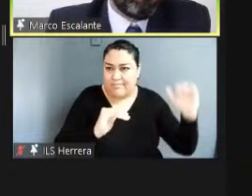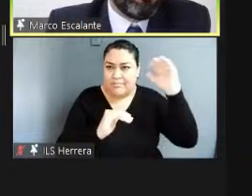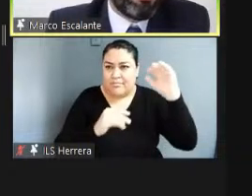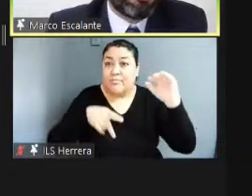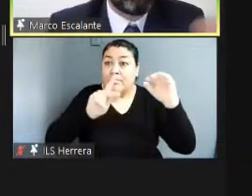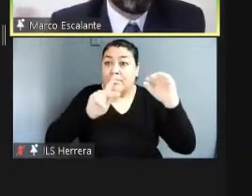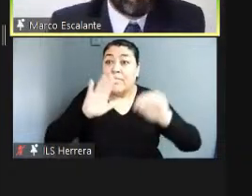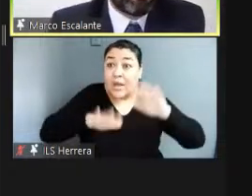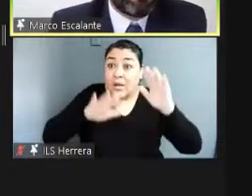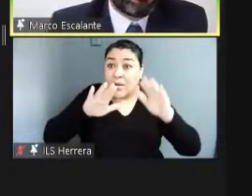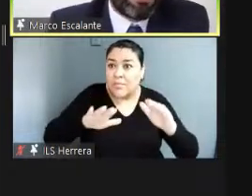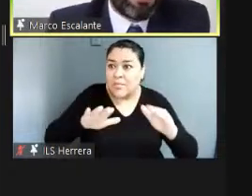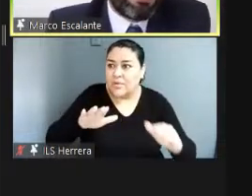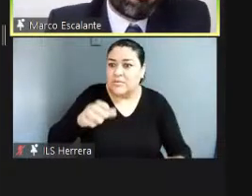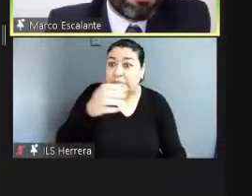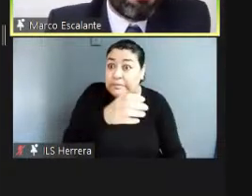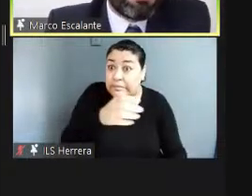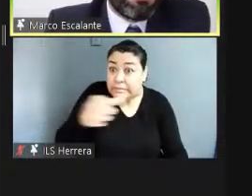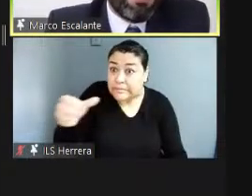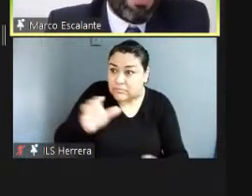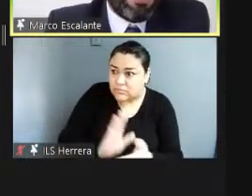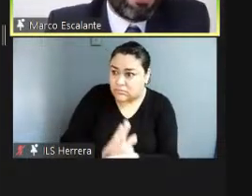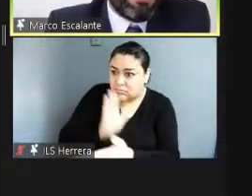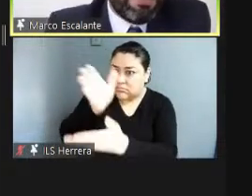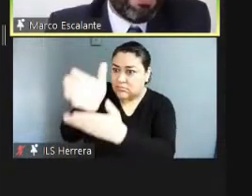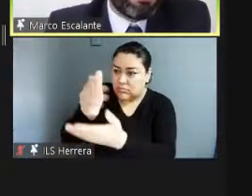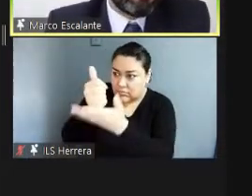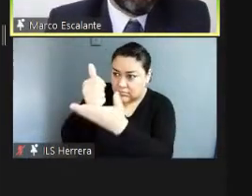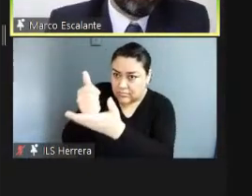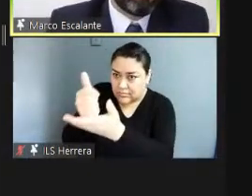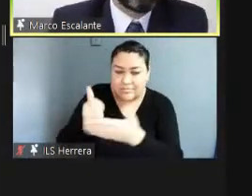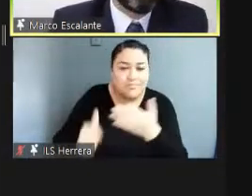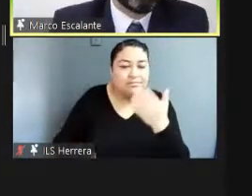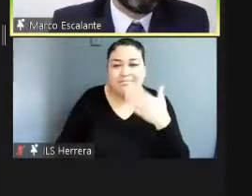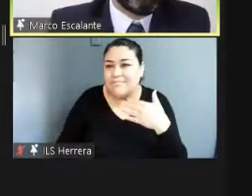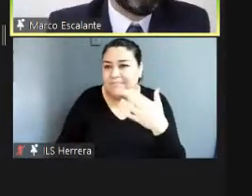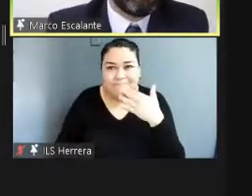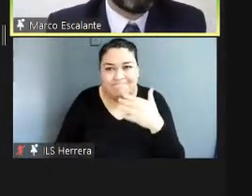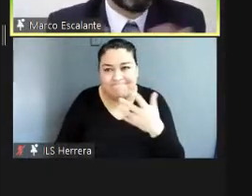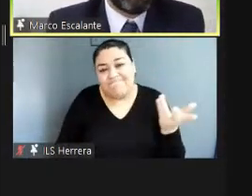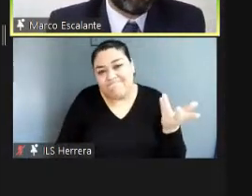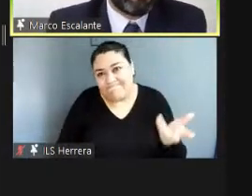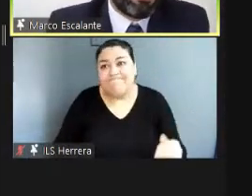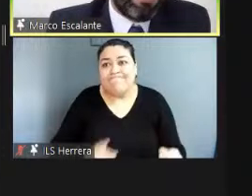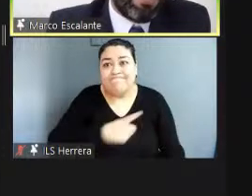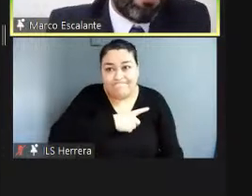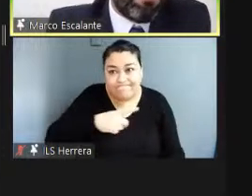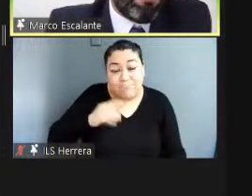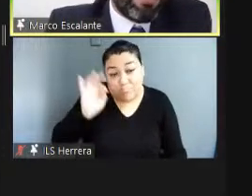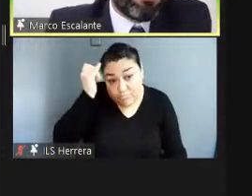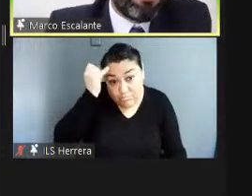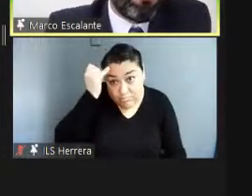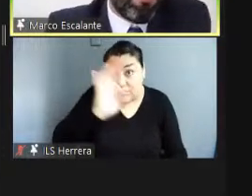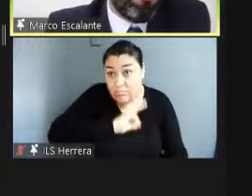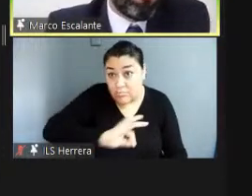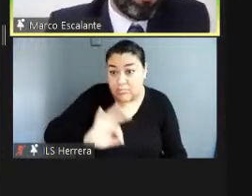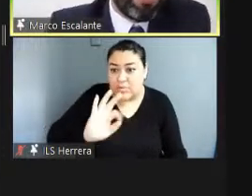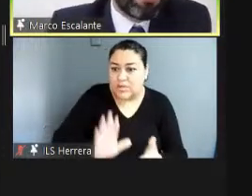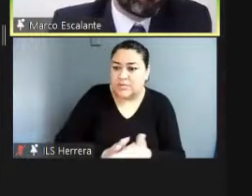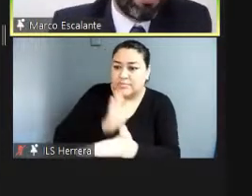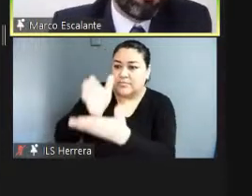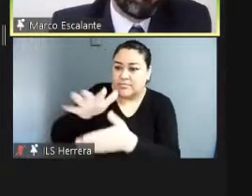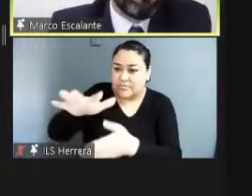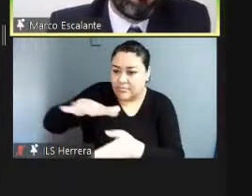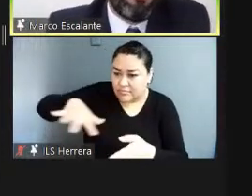a specialization, but only a few of them think about practicing in a community. We have people coming from a community that